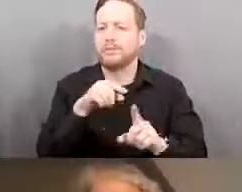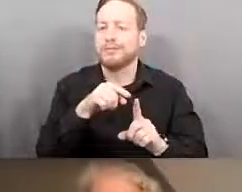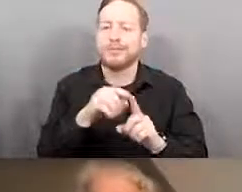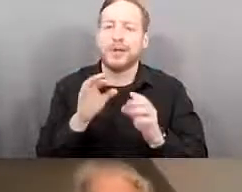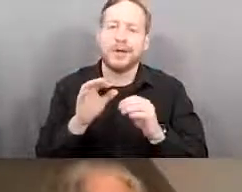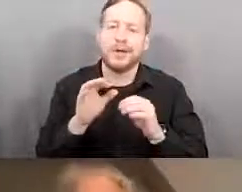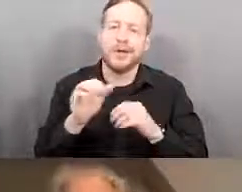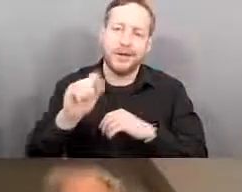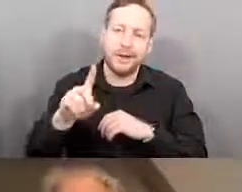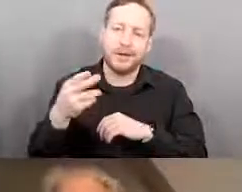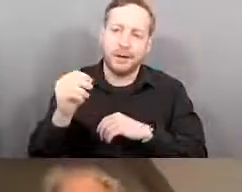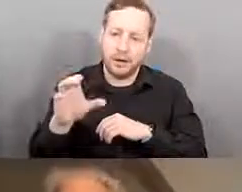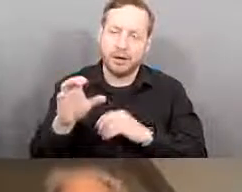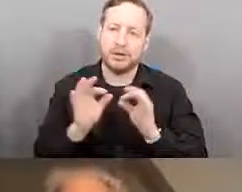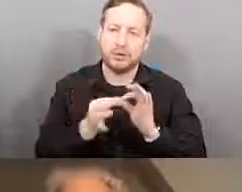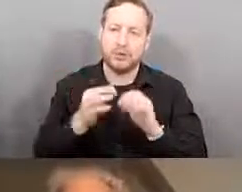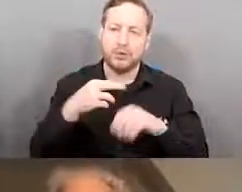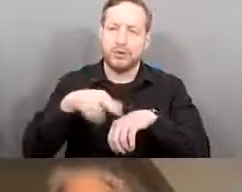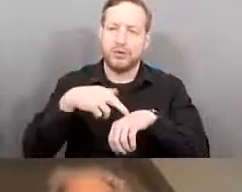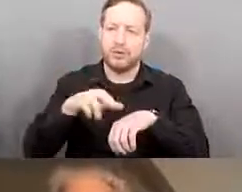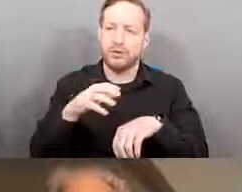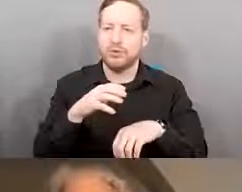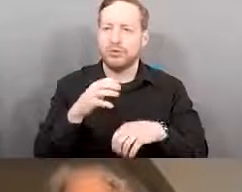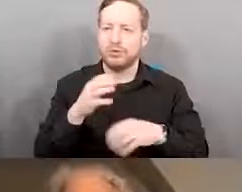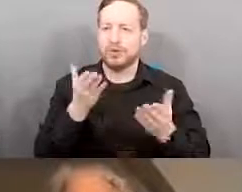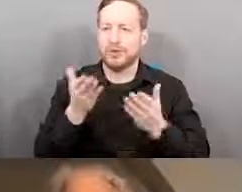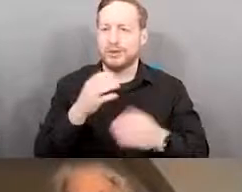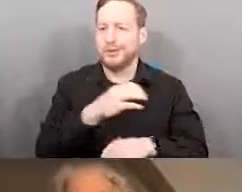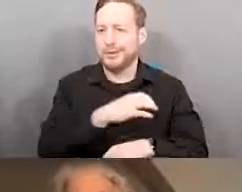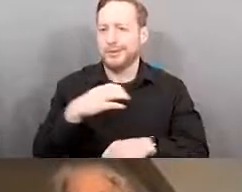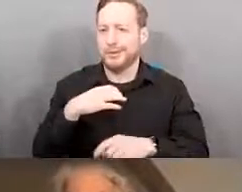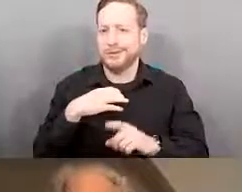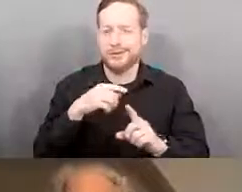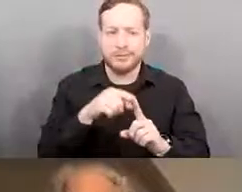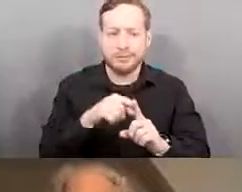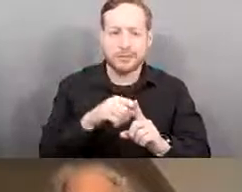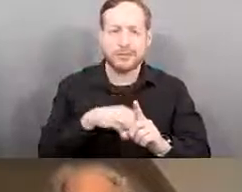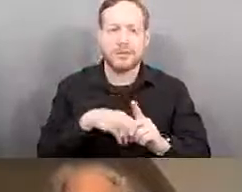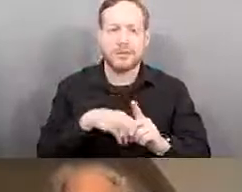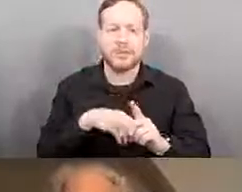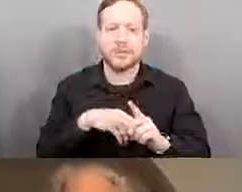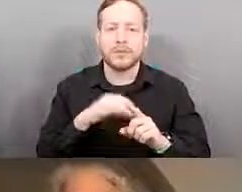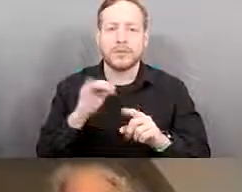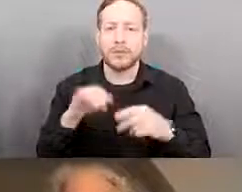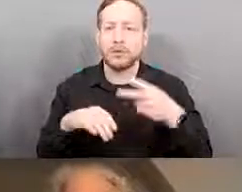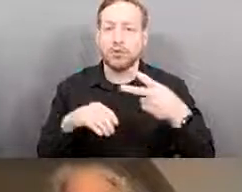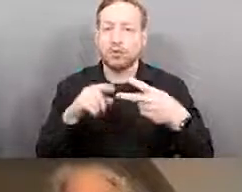have some interested members who wanted to join the ad hoc interpreter referral committee.